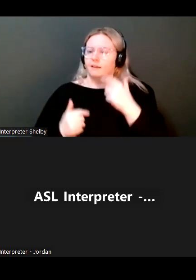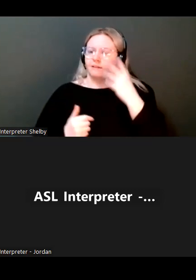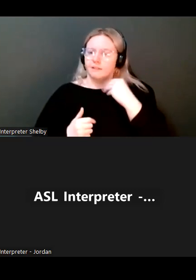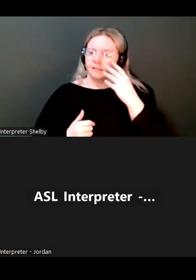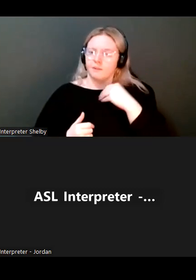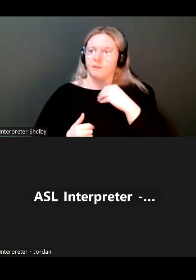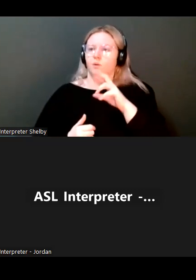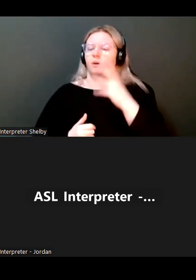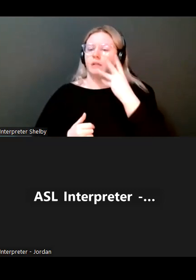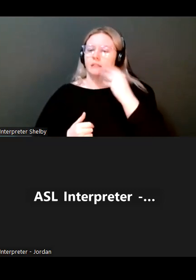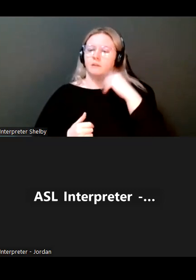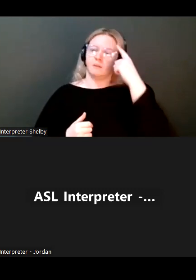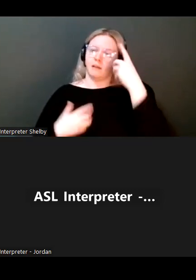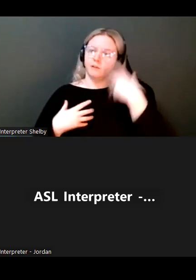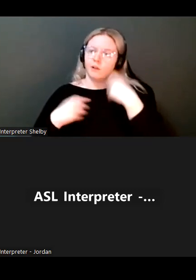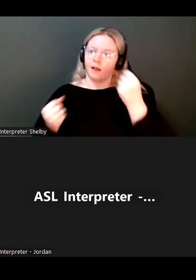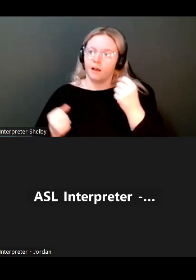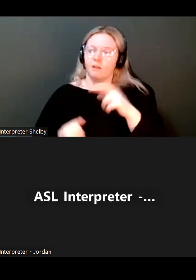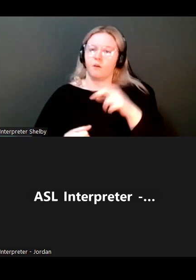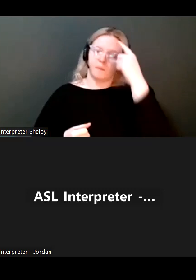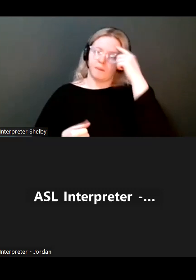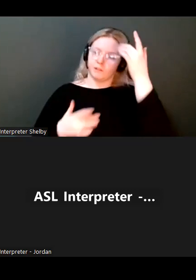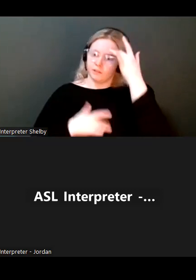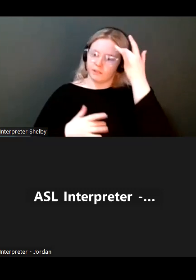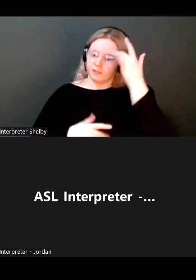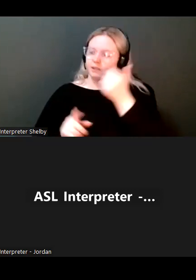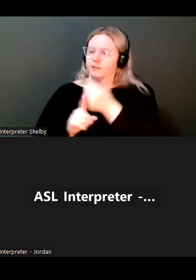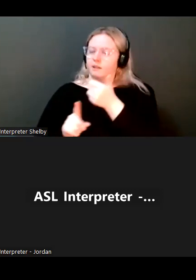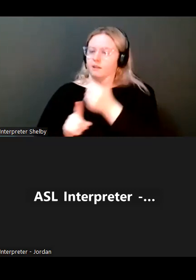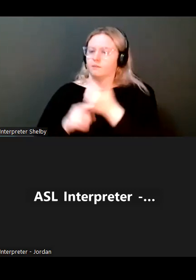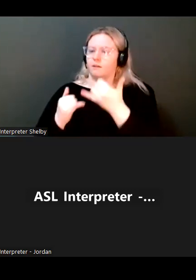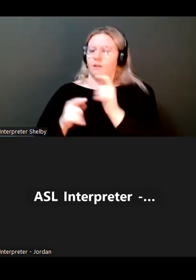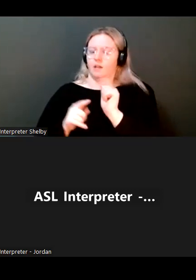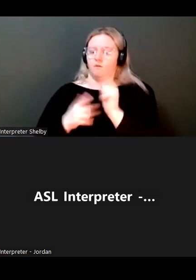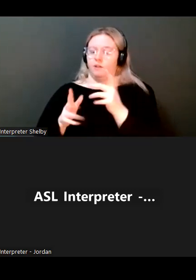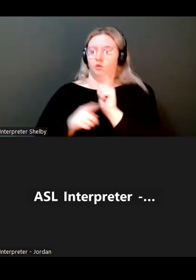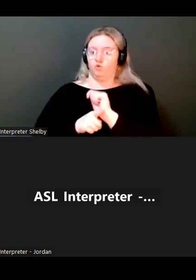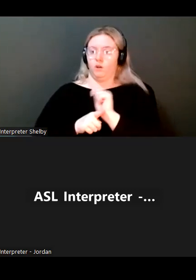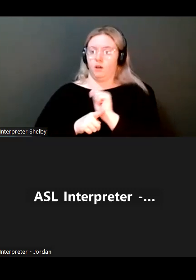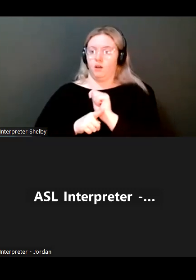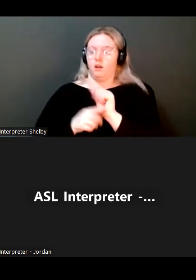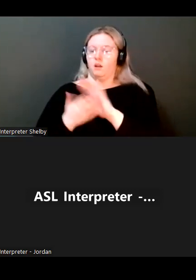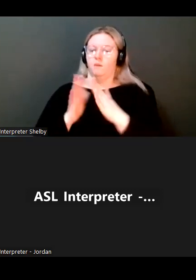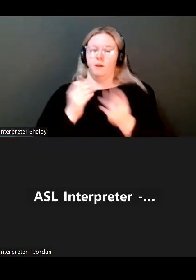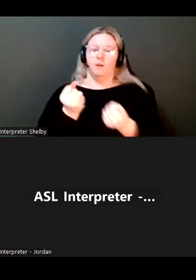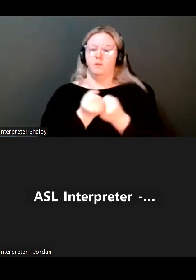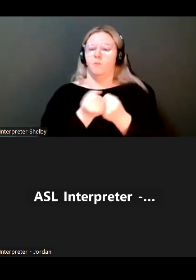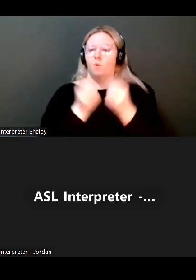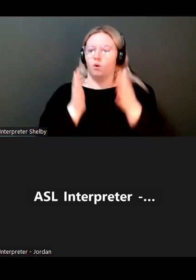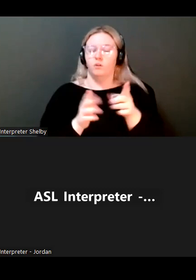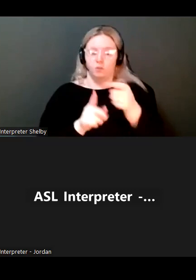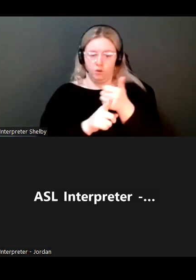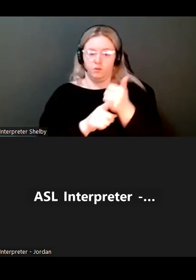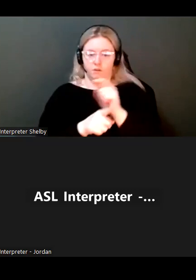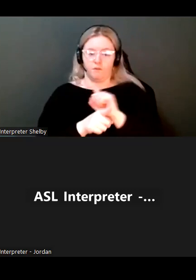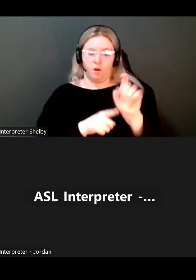mental illness, mental health struggles, and are now trained peer supporters and are there to help others. So when you call this warm line, again,